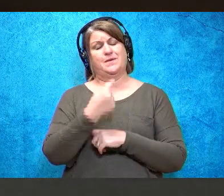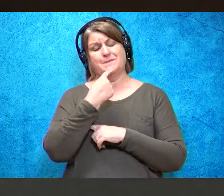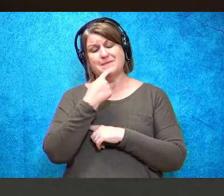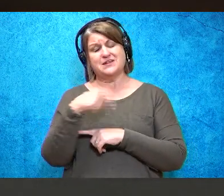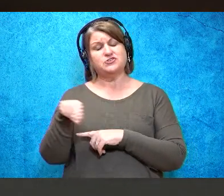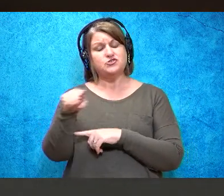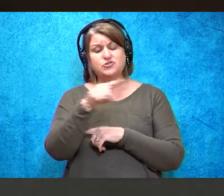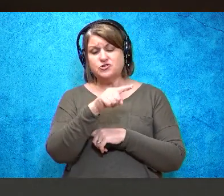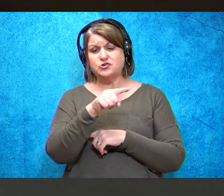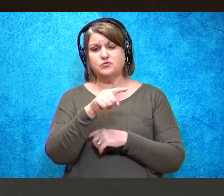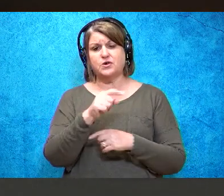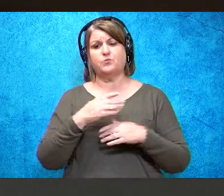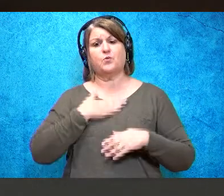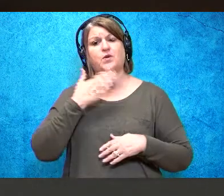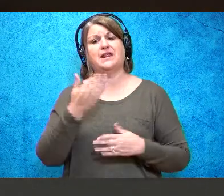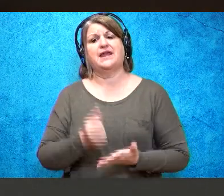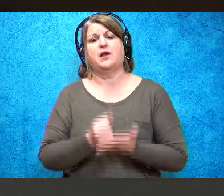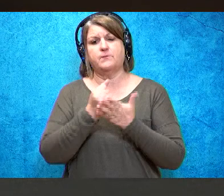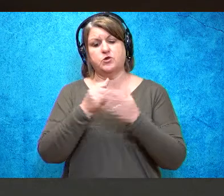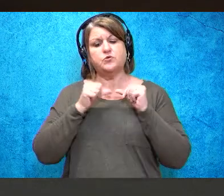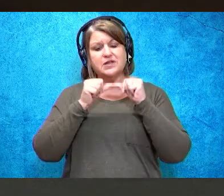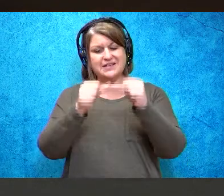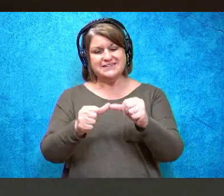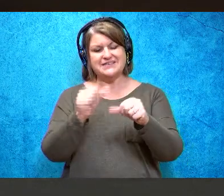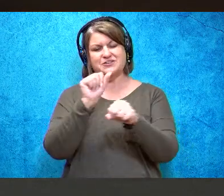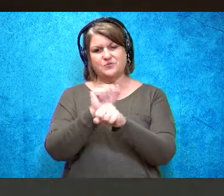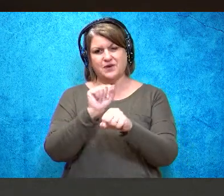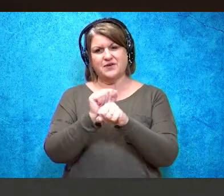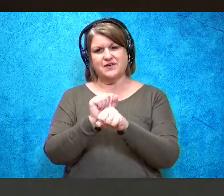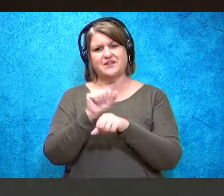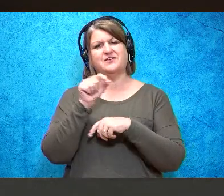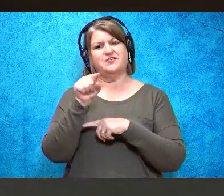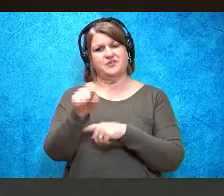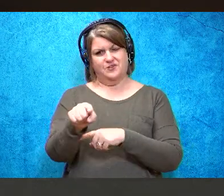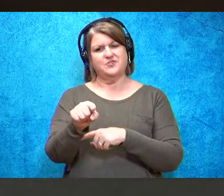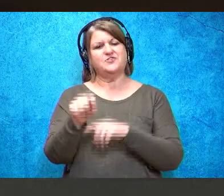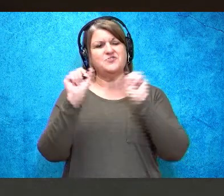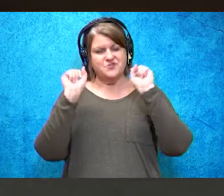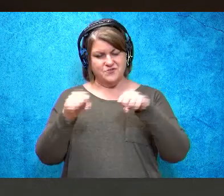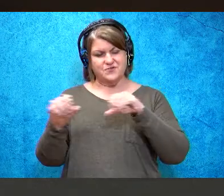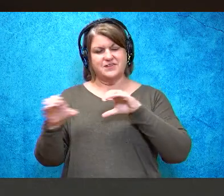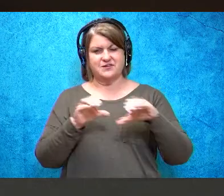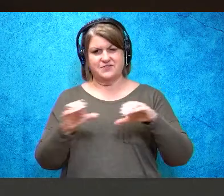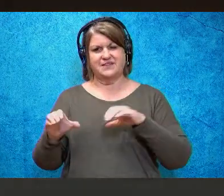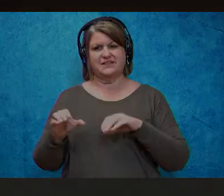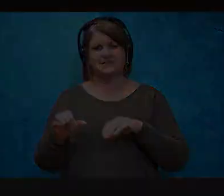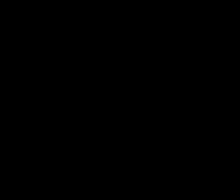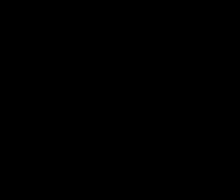seeing you again. Keep working. You've got this. Yes. Take care, everybody.